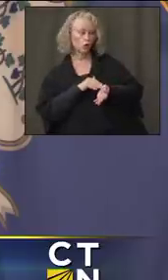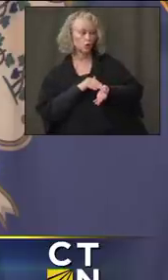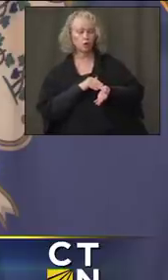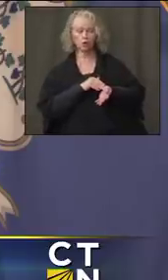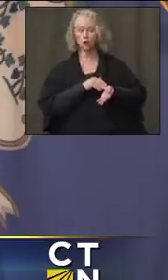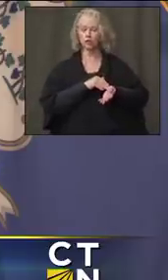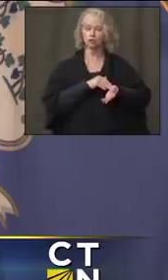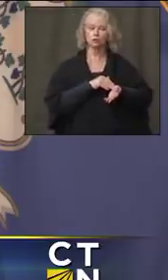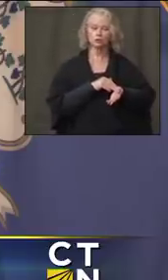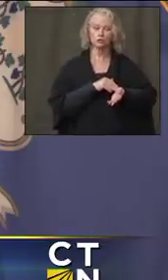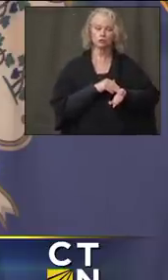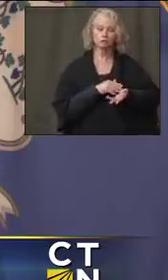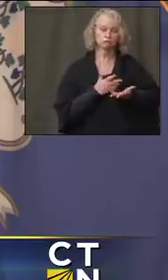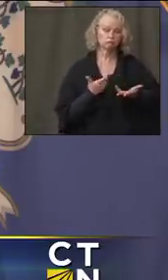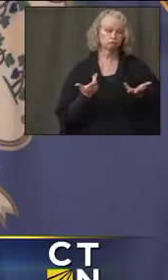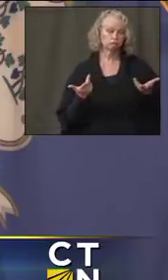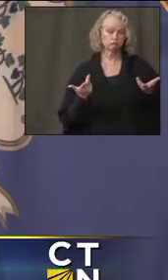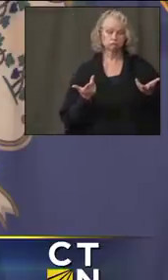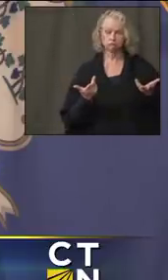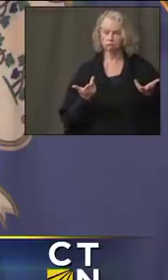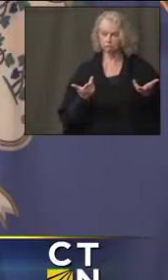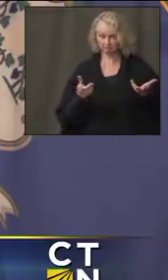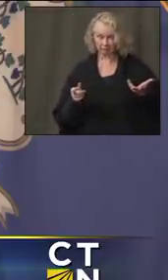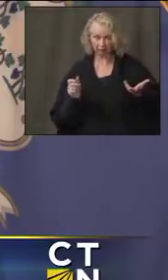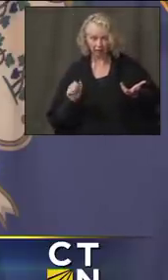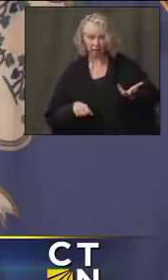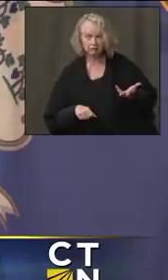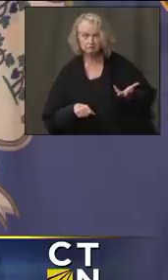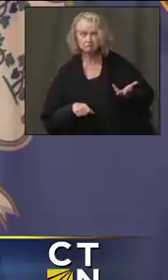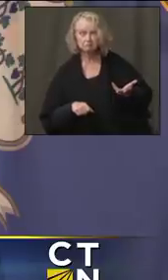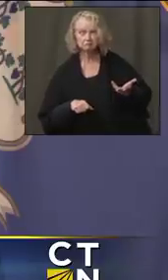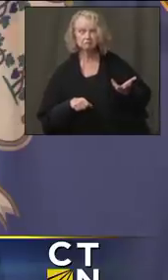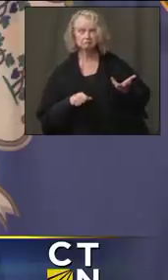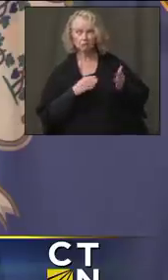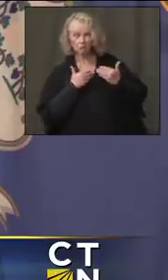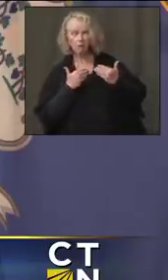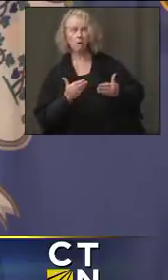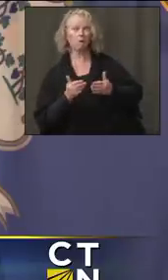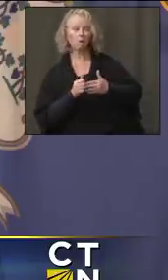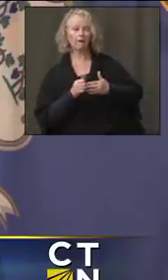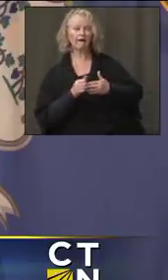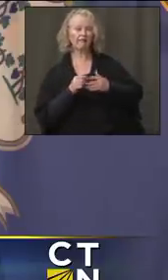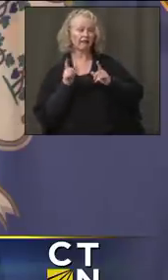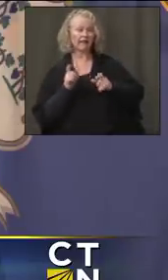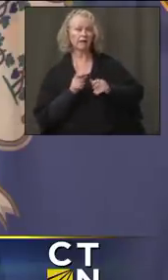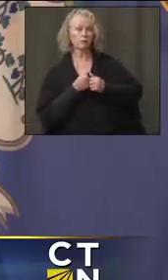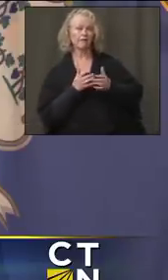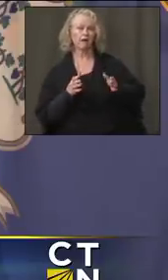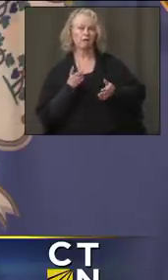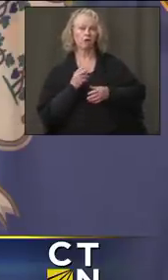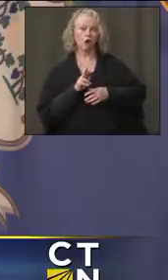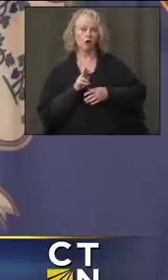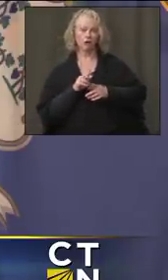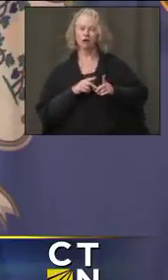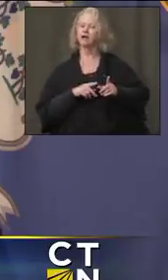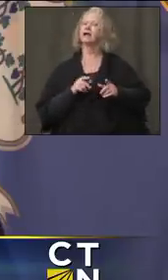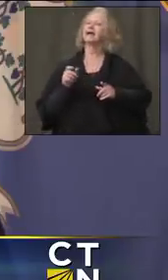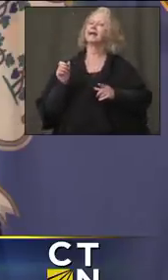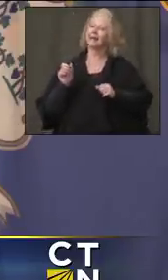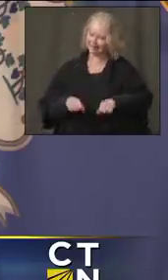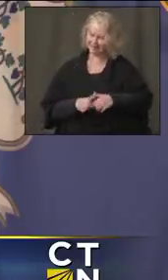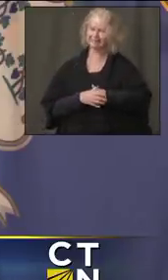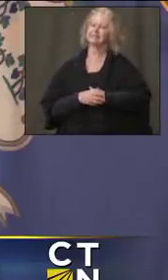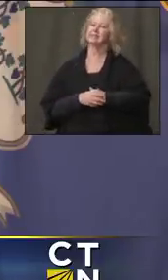refer, how is people going to be able to get tested without the doctor's note? The answer to that is